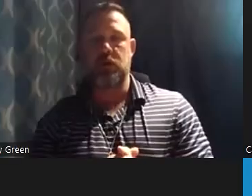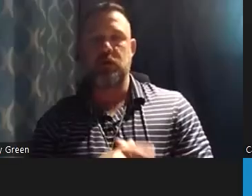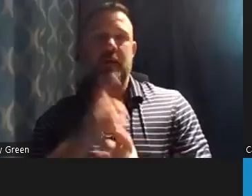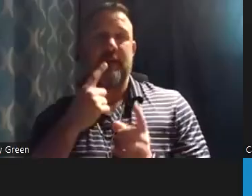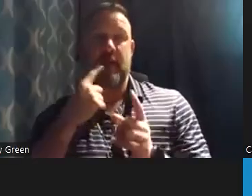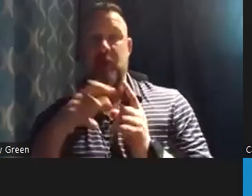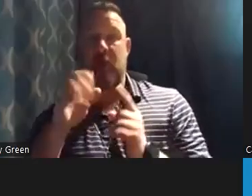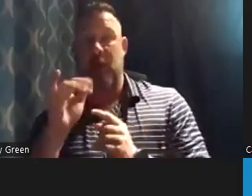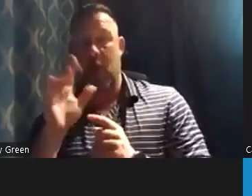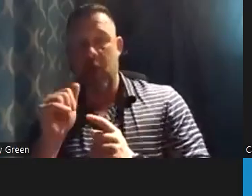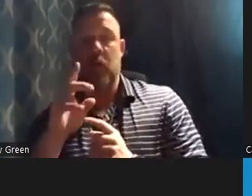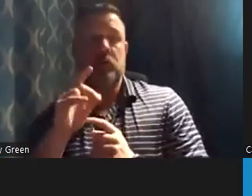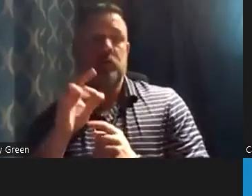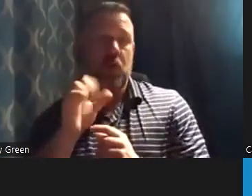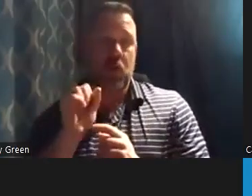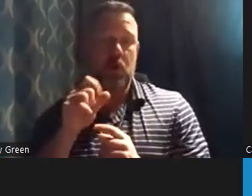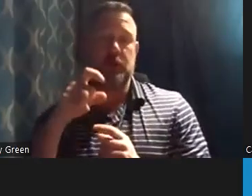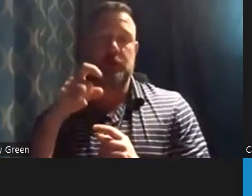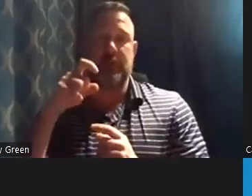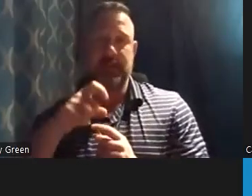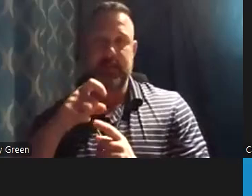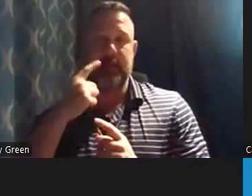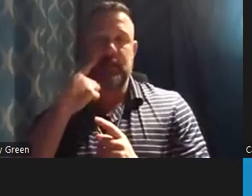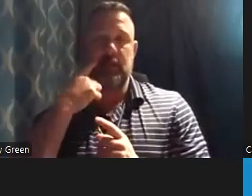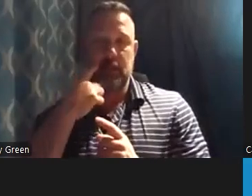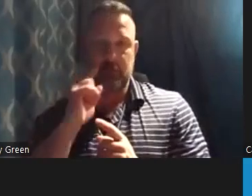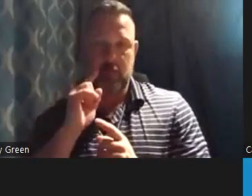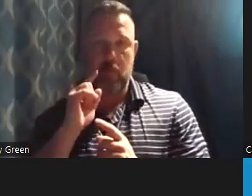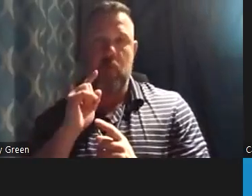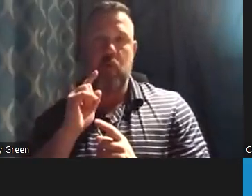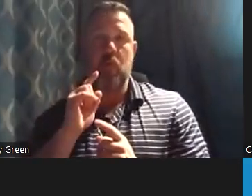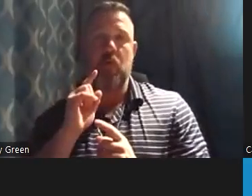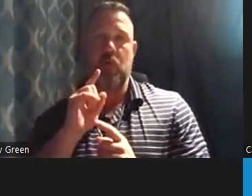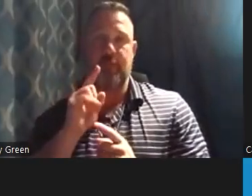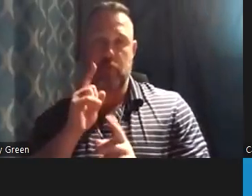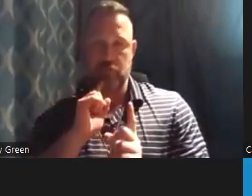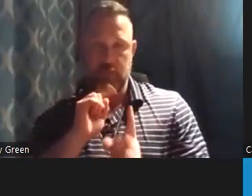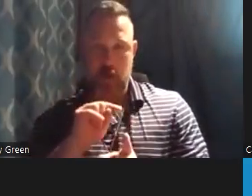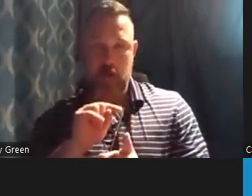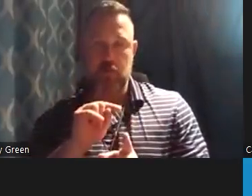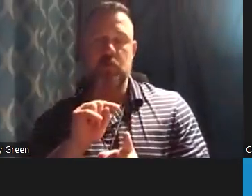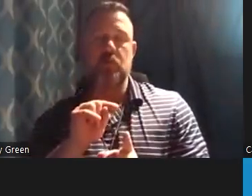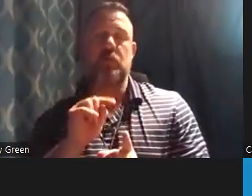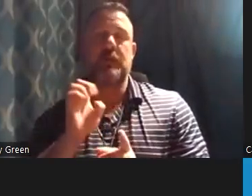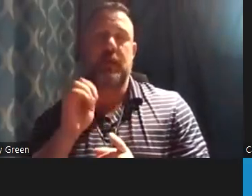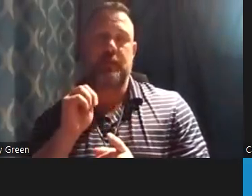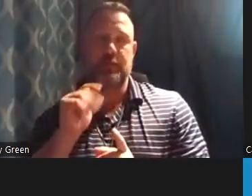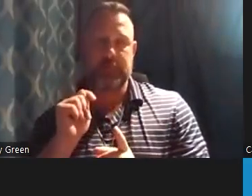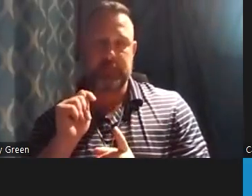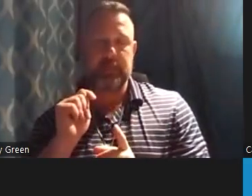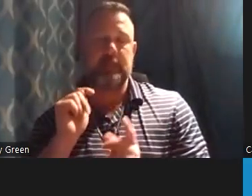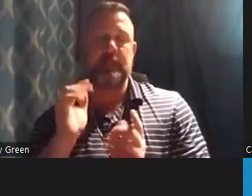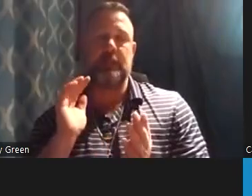Barbara and Dolores, I think the needs for of a first responder, an EMT versus